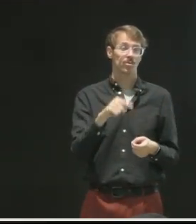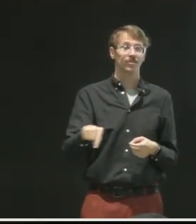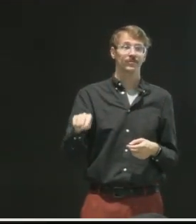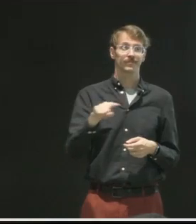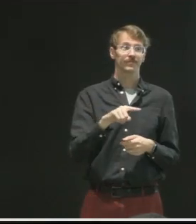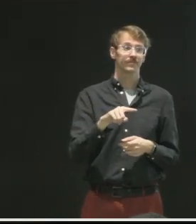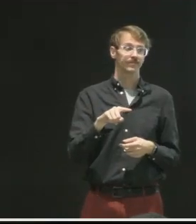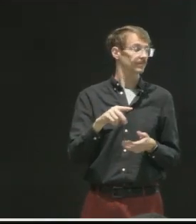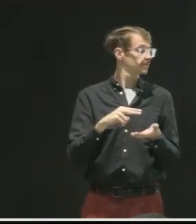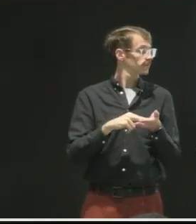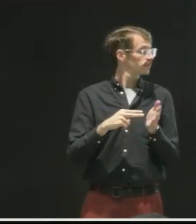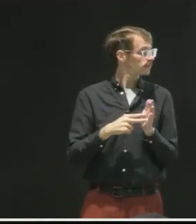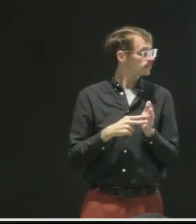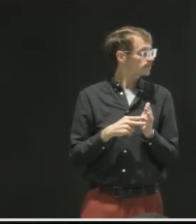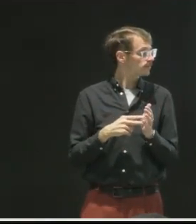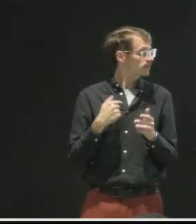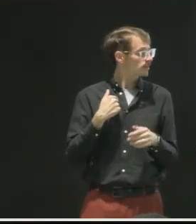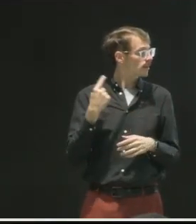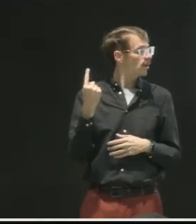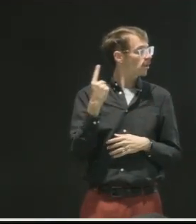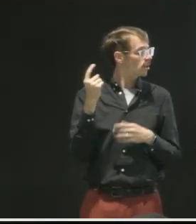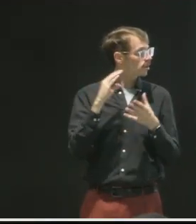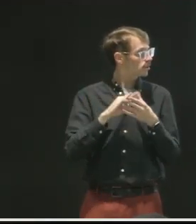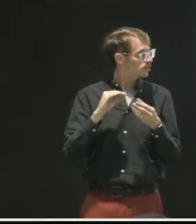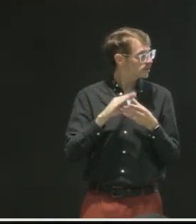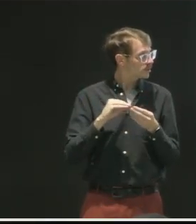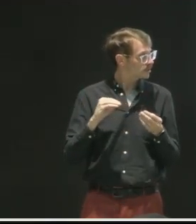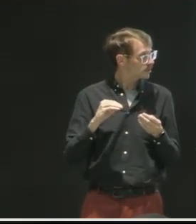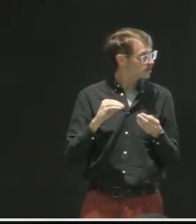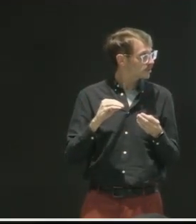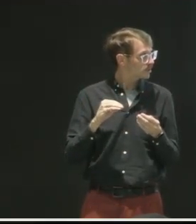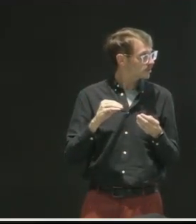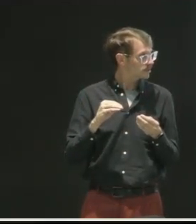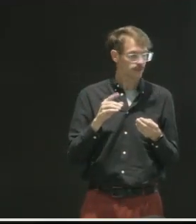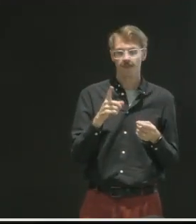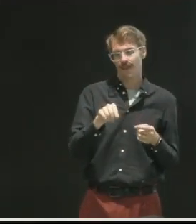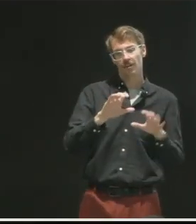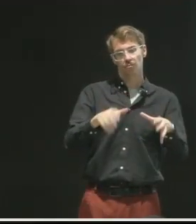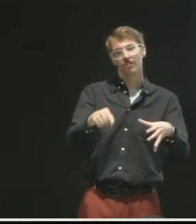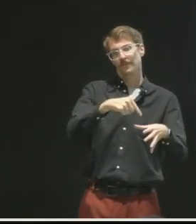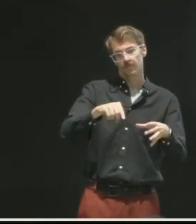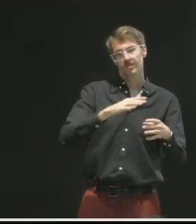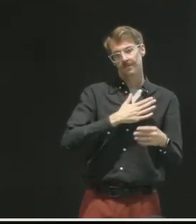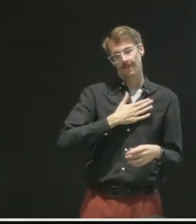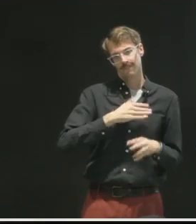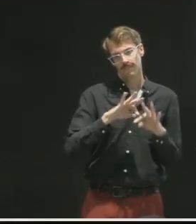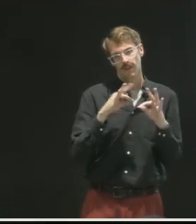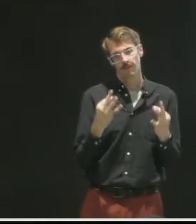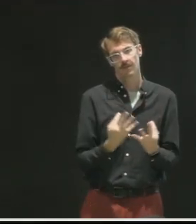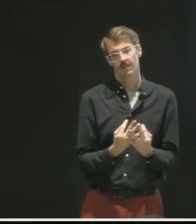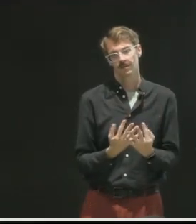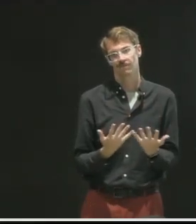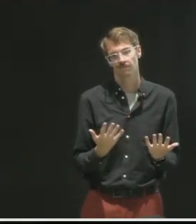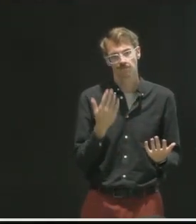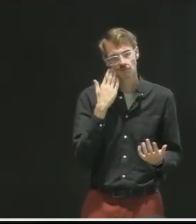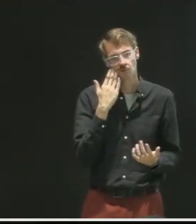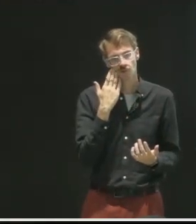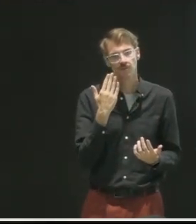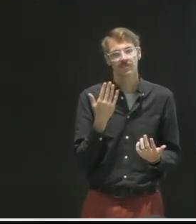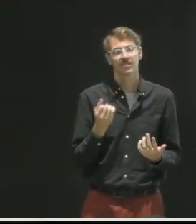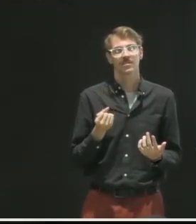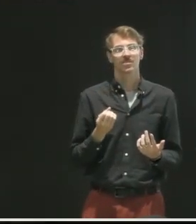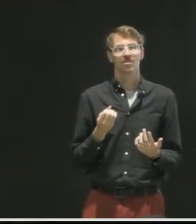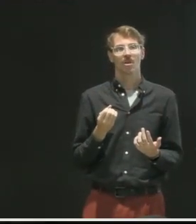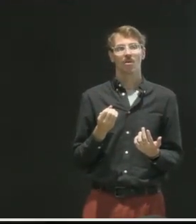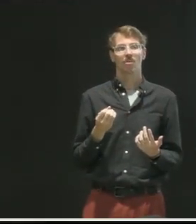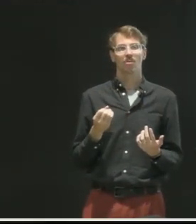I mean I always say it, my people was my family. So that we do that for